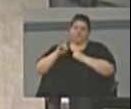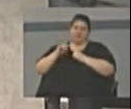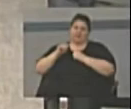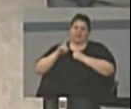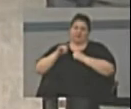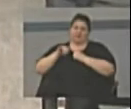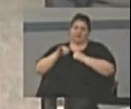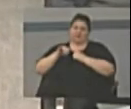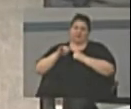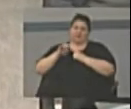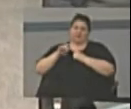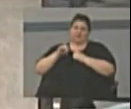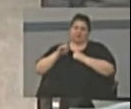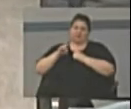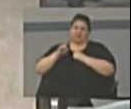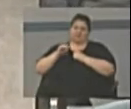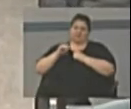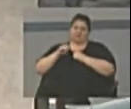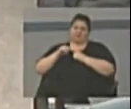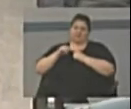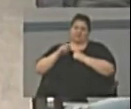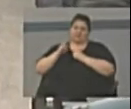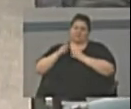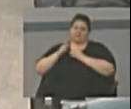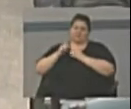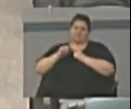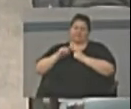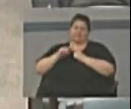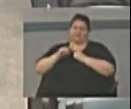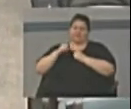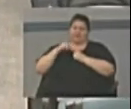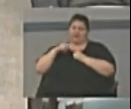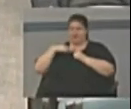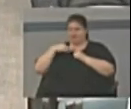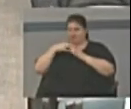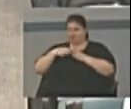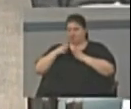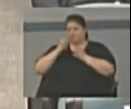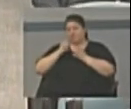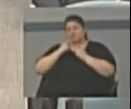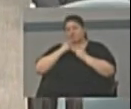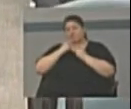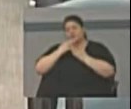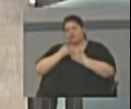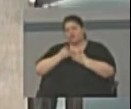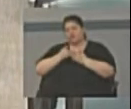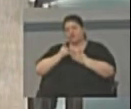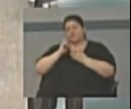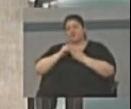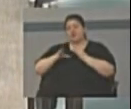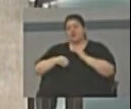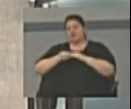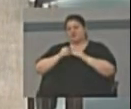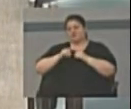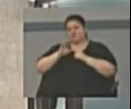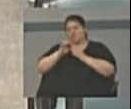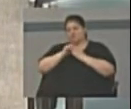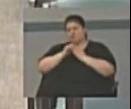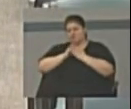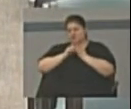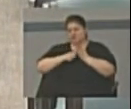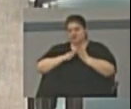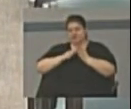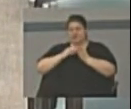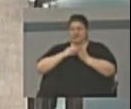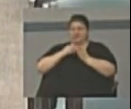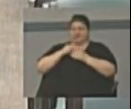just down the road. Here tonight on behalf of the applicant, we want to thank you for putting this on your agenda and getting us to